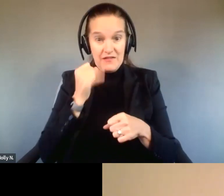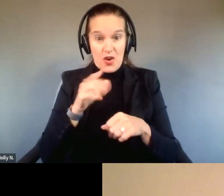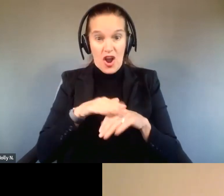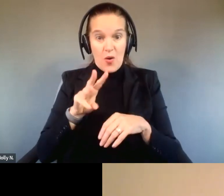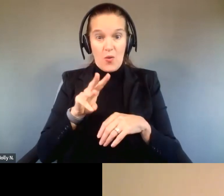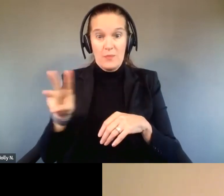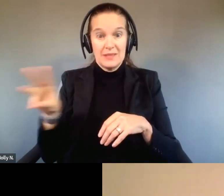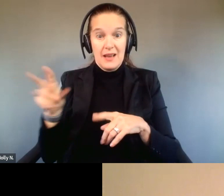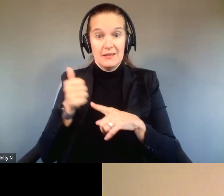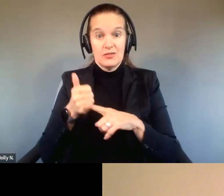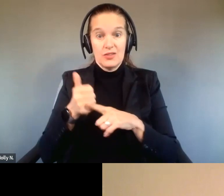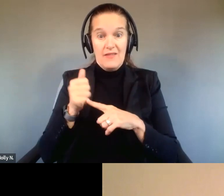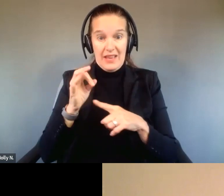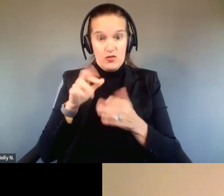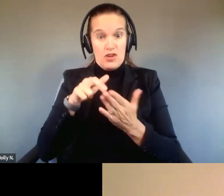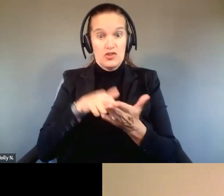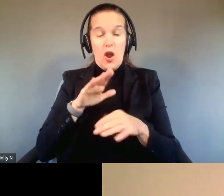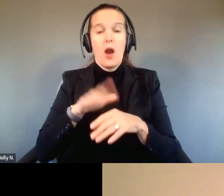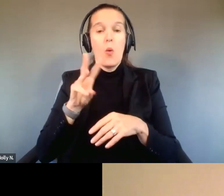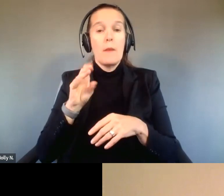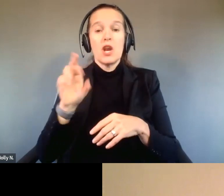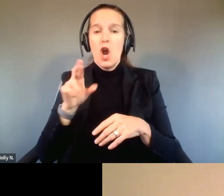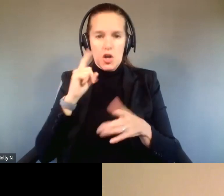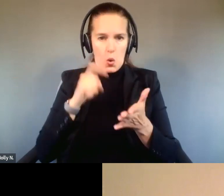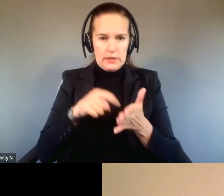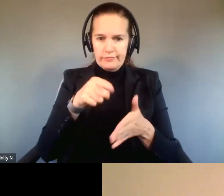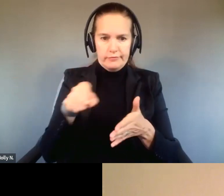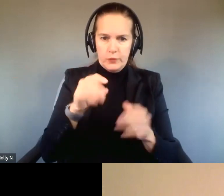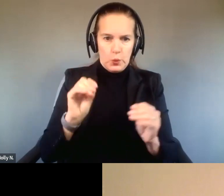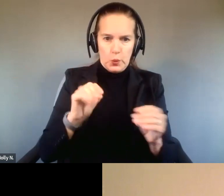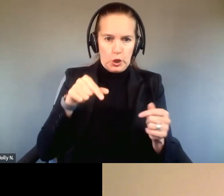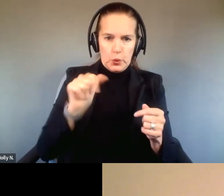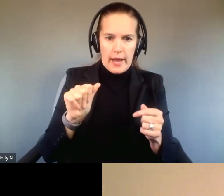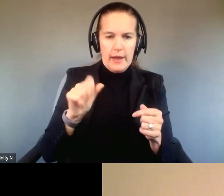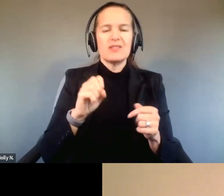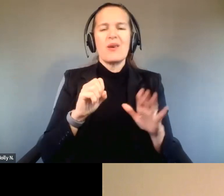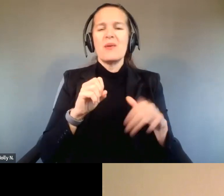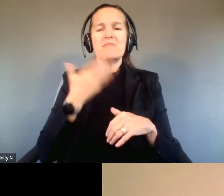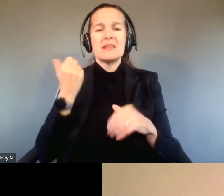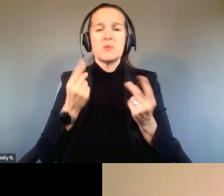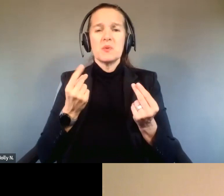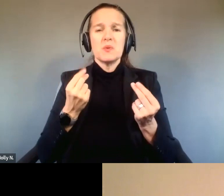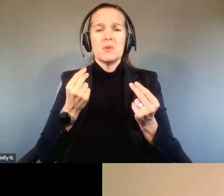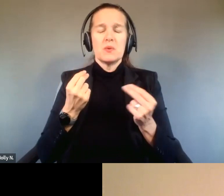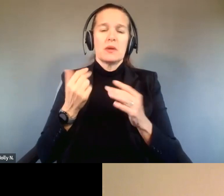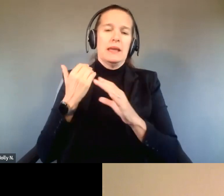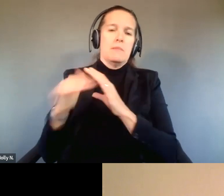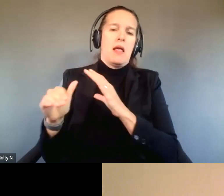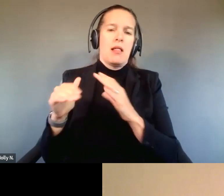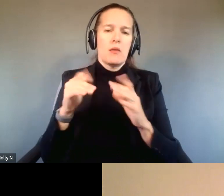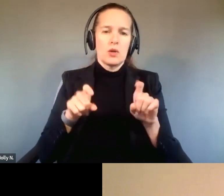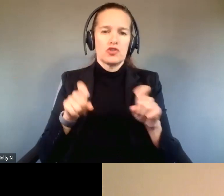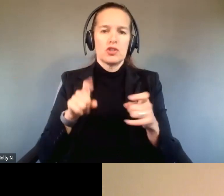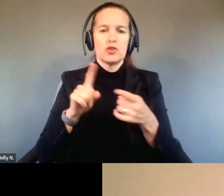website itself, if you registered the webinar, but please feel welcome to. The easiest way to send us questions is by emailing